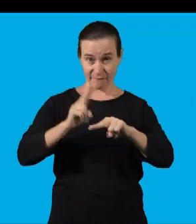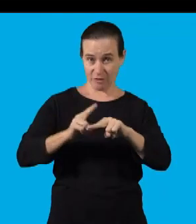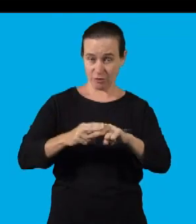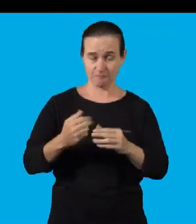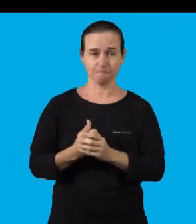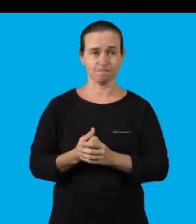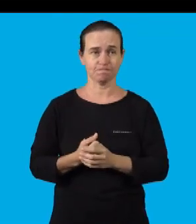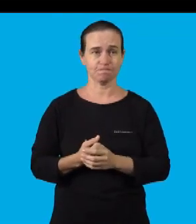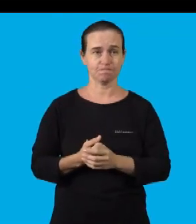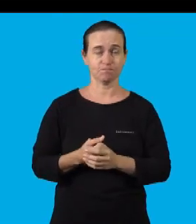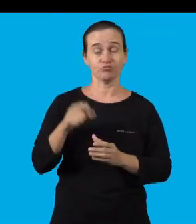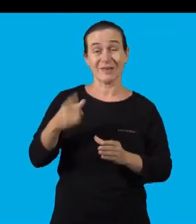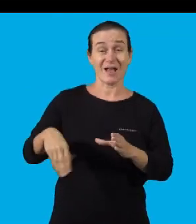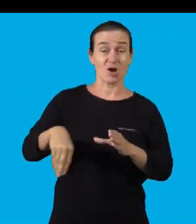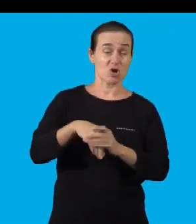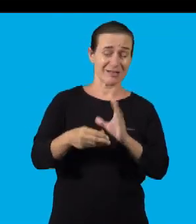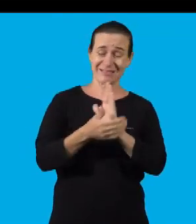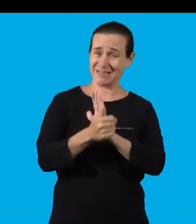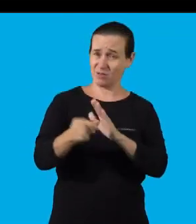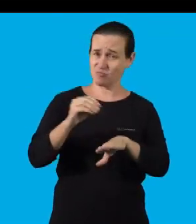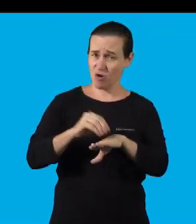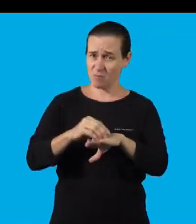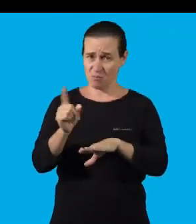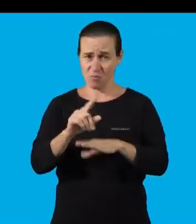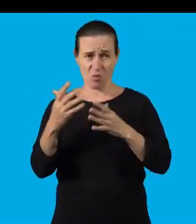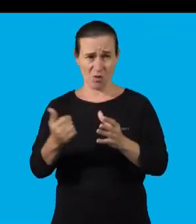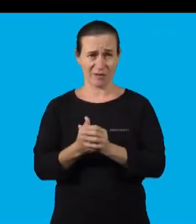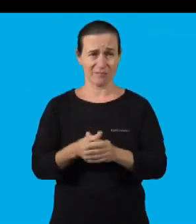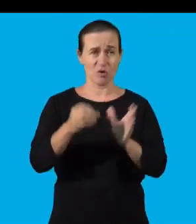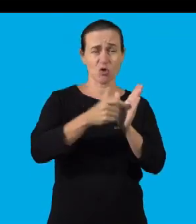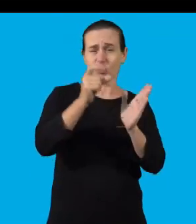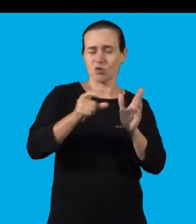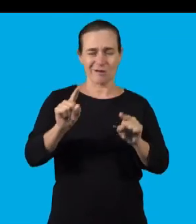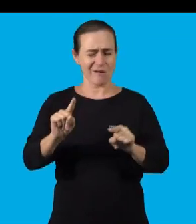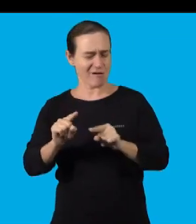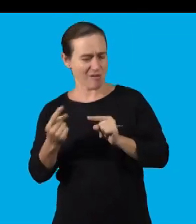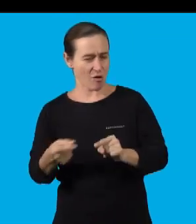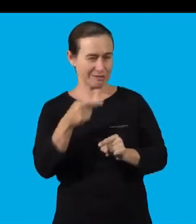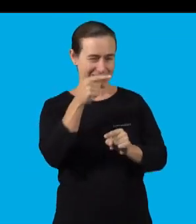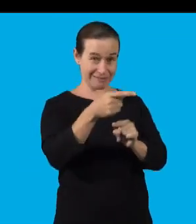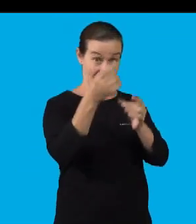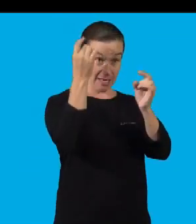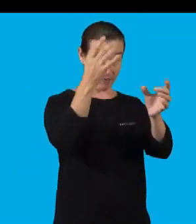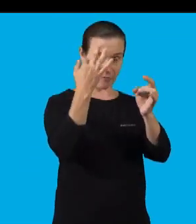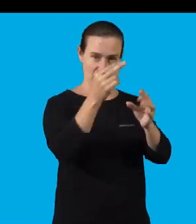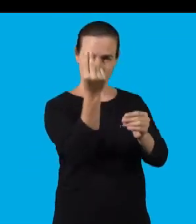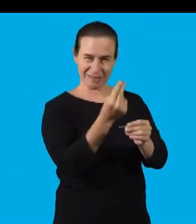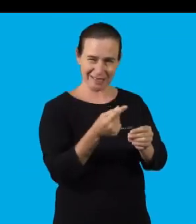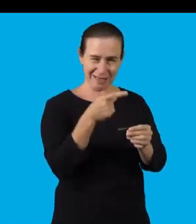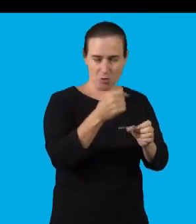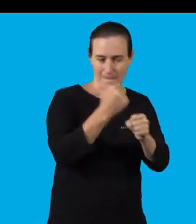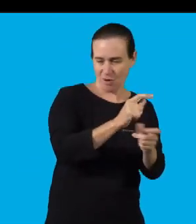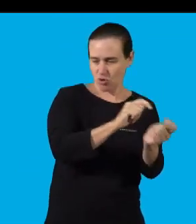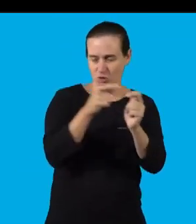function. Now, the content and skills problems is that learners cannot interpret given information from a